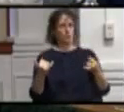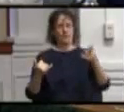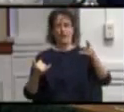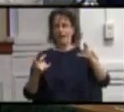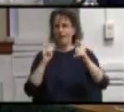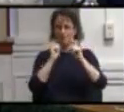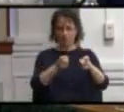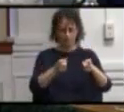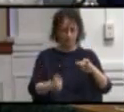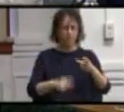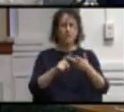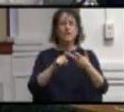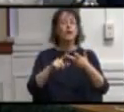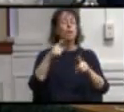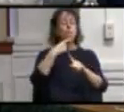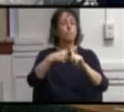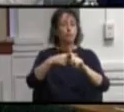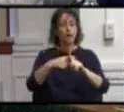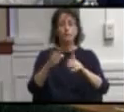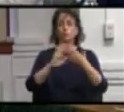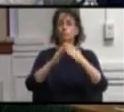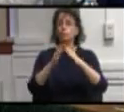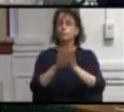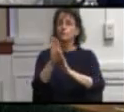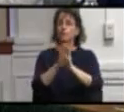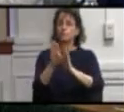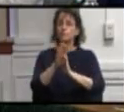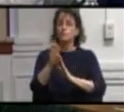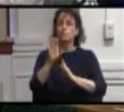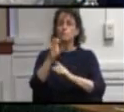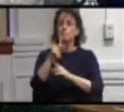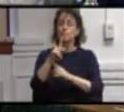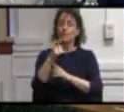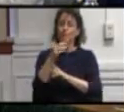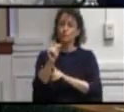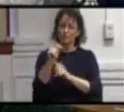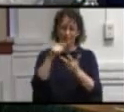that we have available to loan out. And we want to make sure